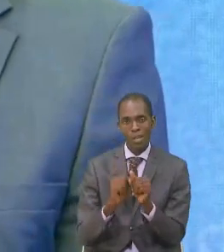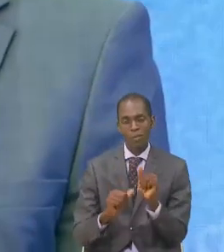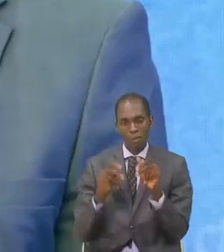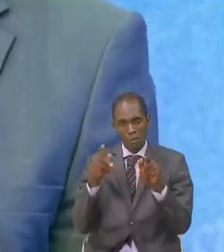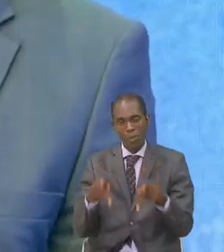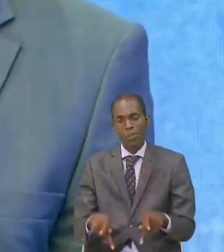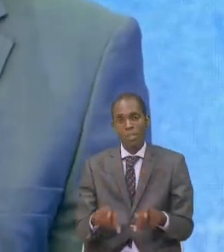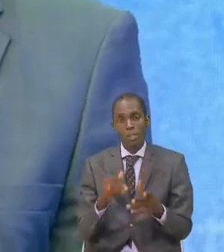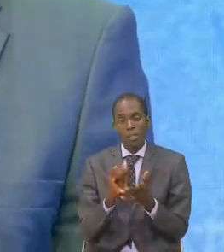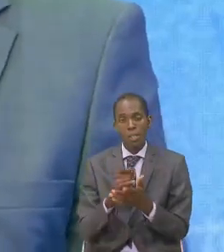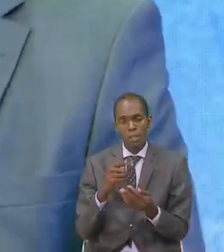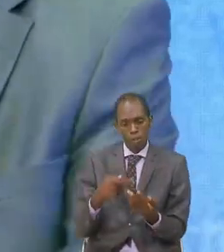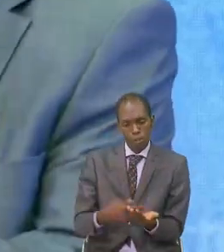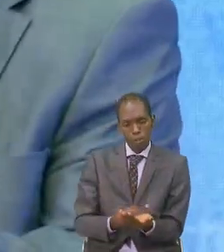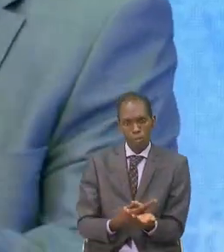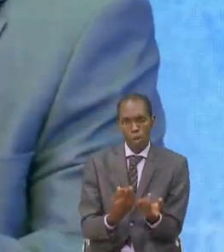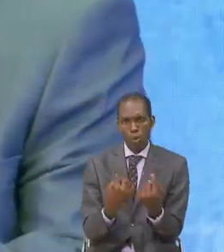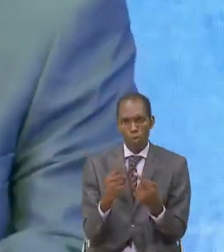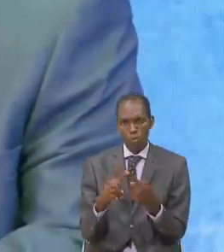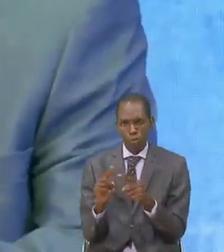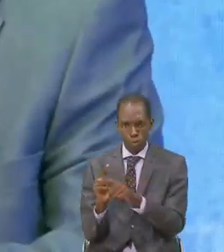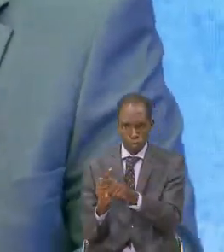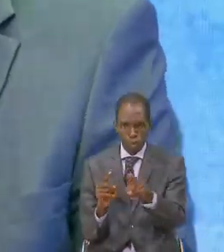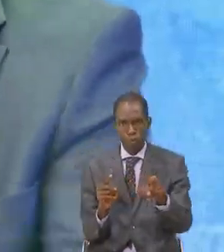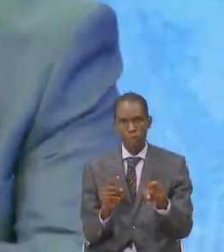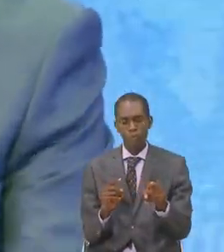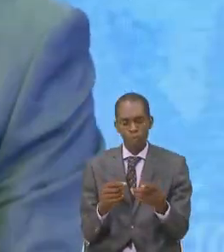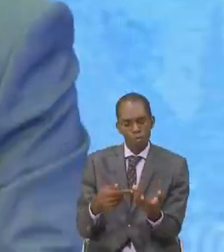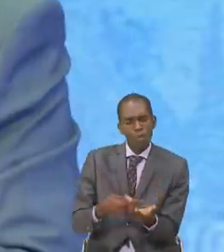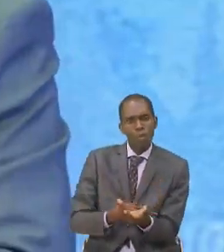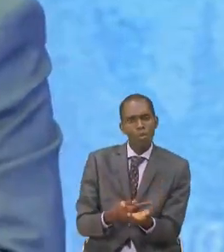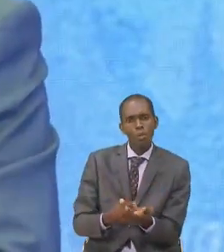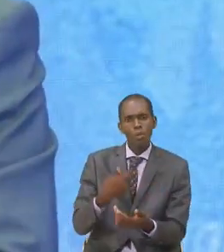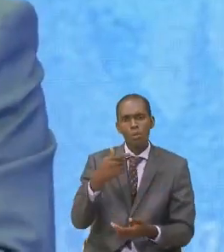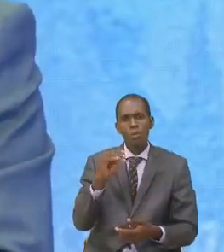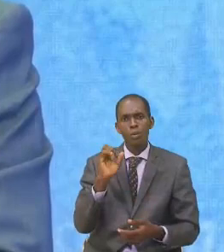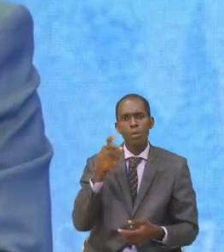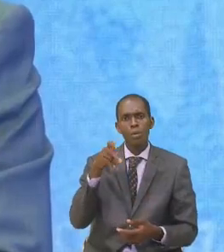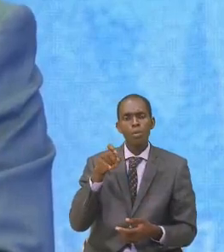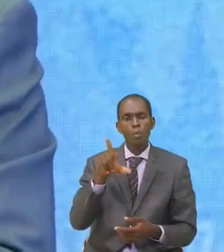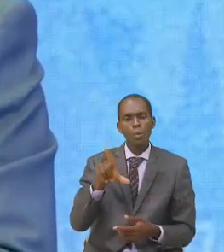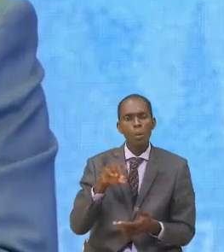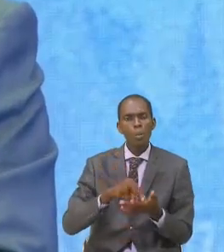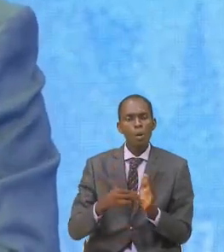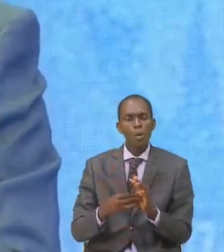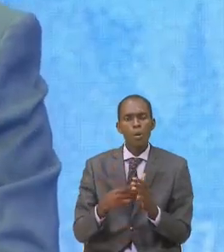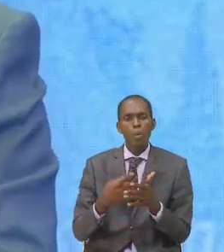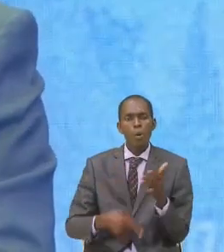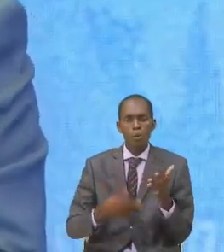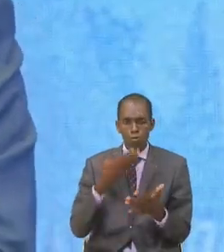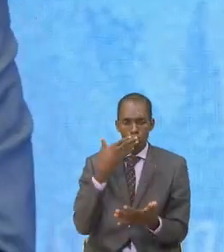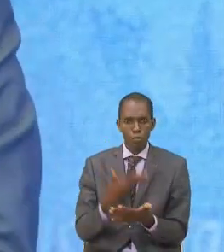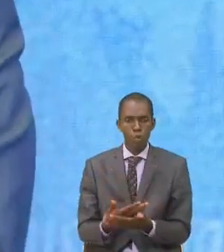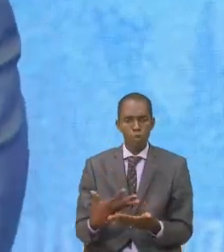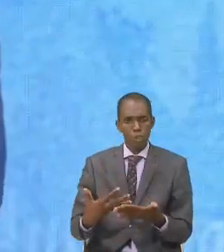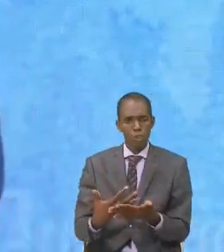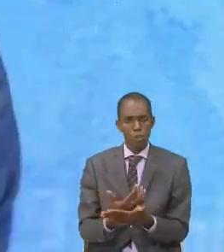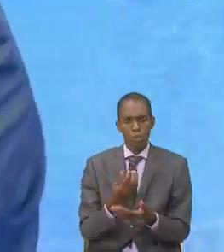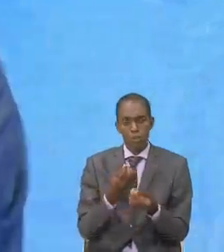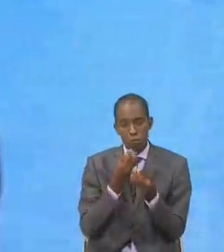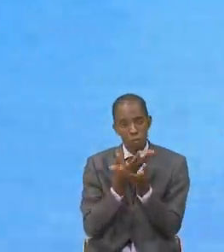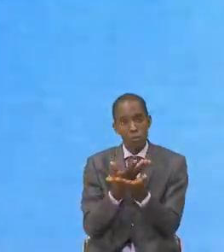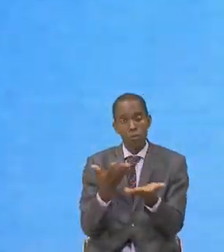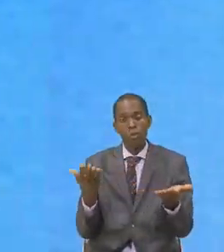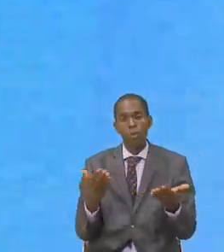creature in every nation, that the gospel comes to you. What's that? When it says gospel, it means